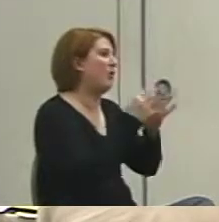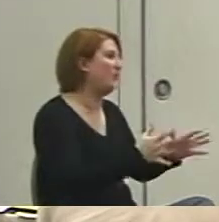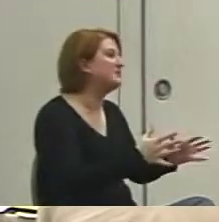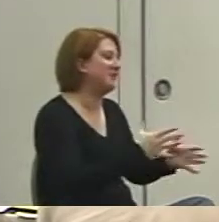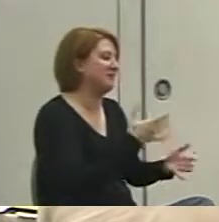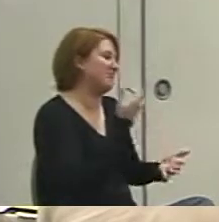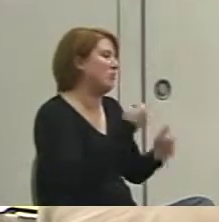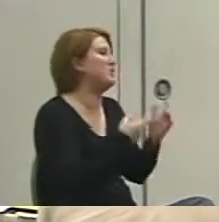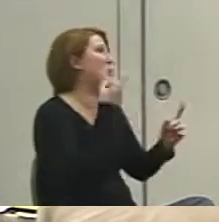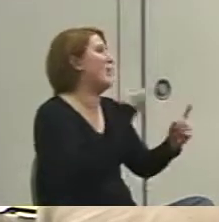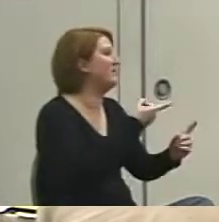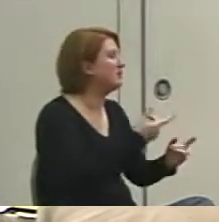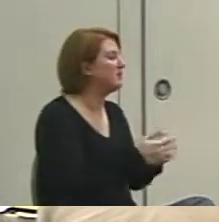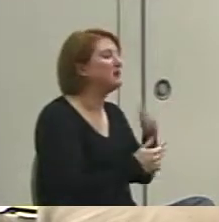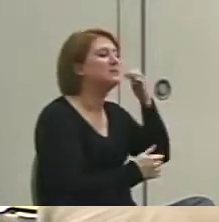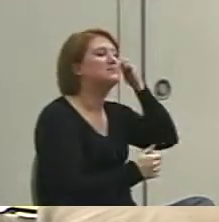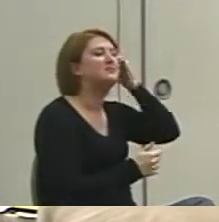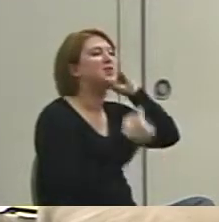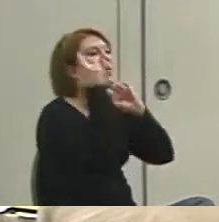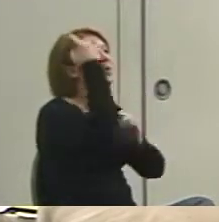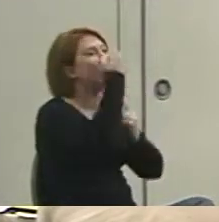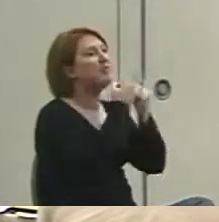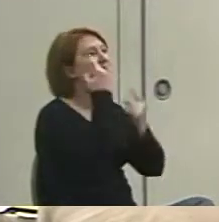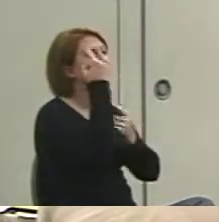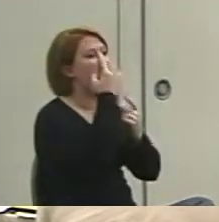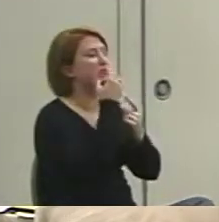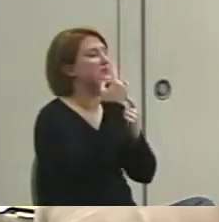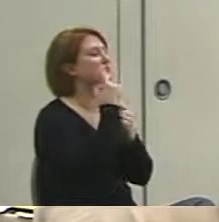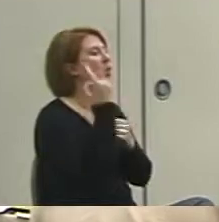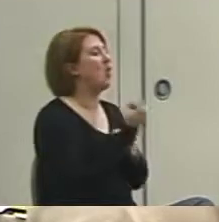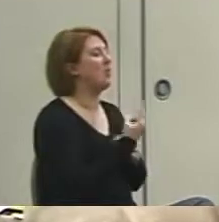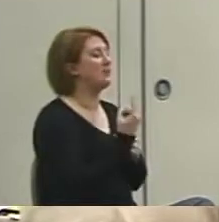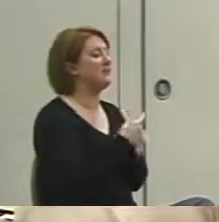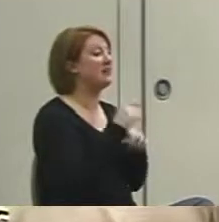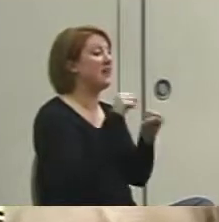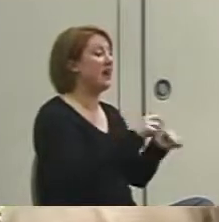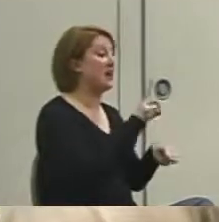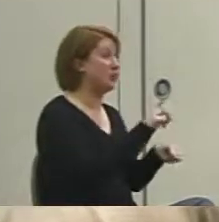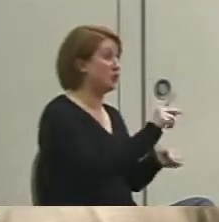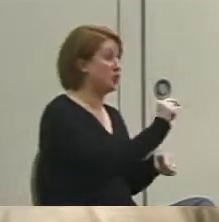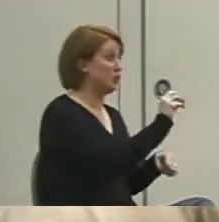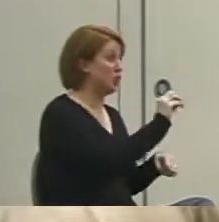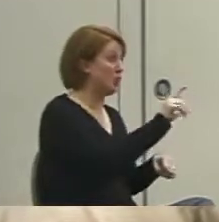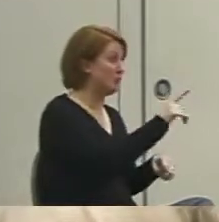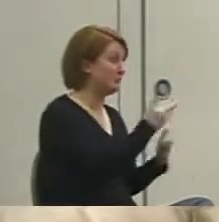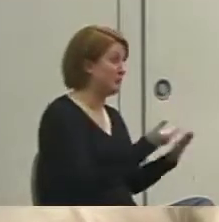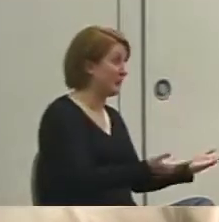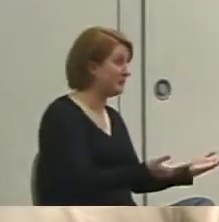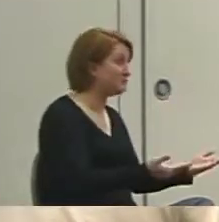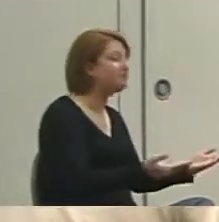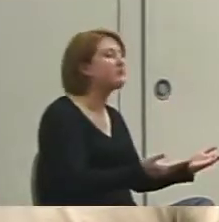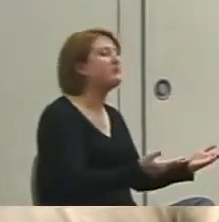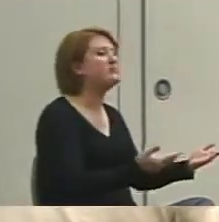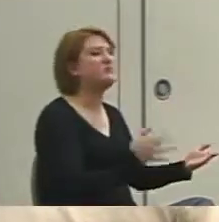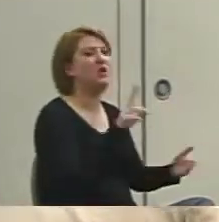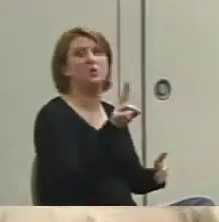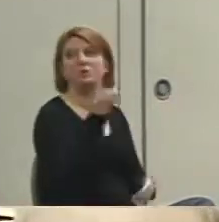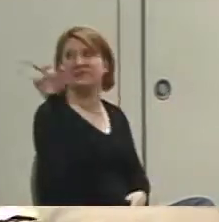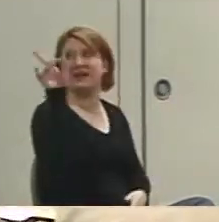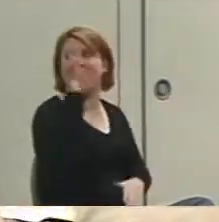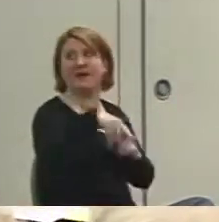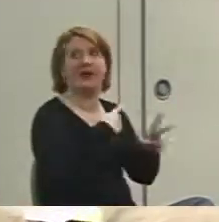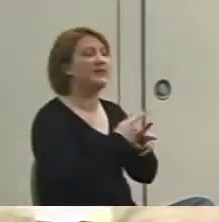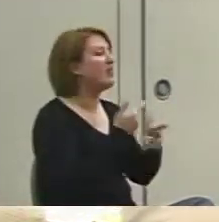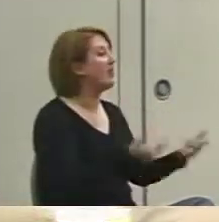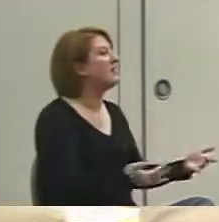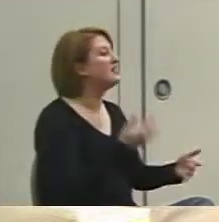meaningless, because then what's the point? So think about always, can I use a tool? Can I use these kinds